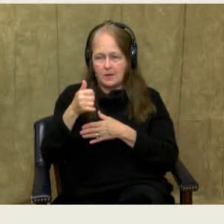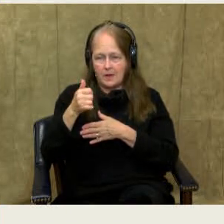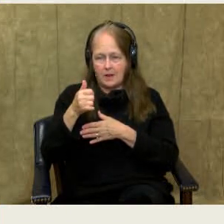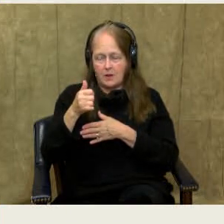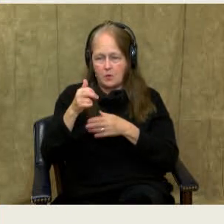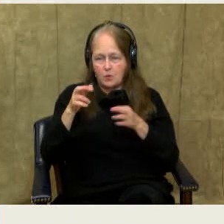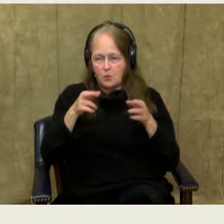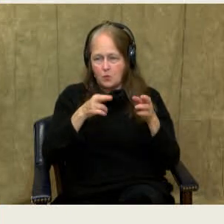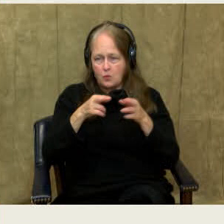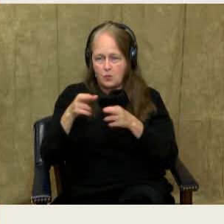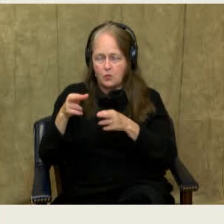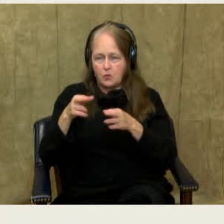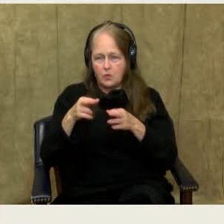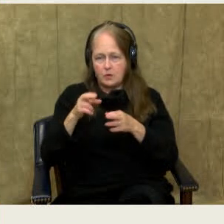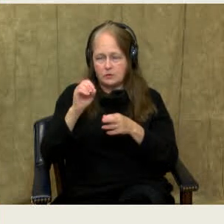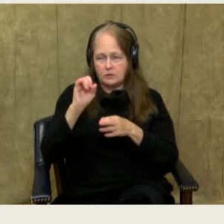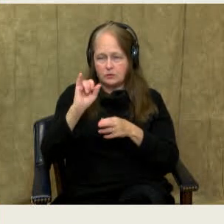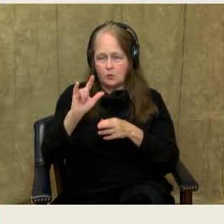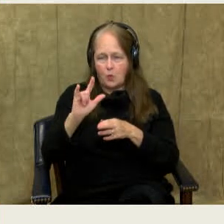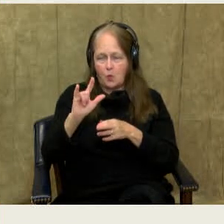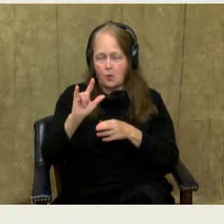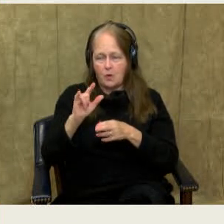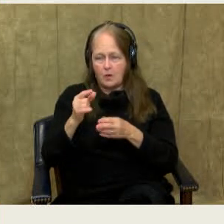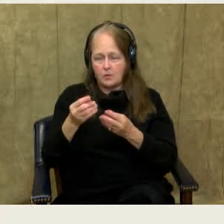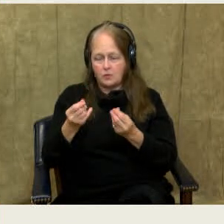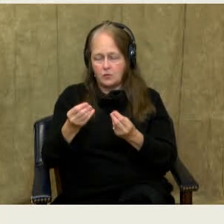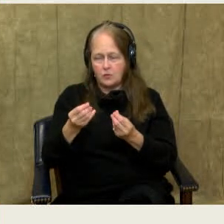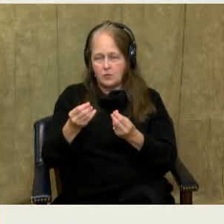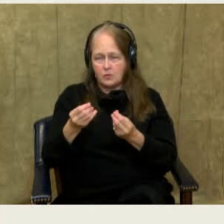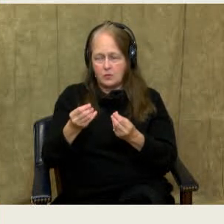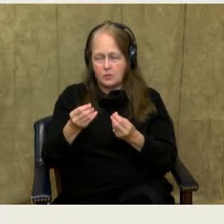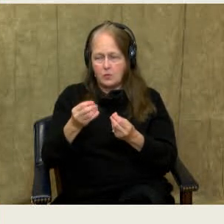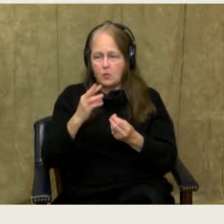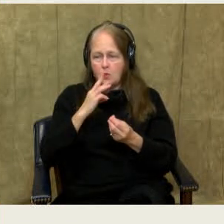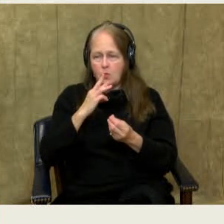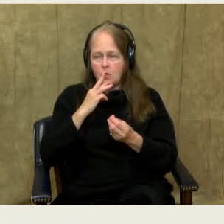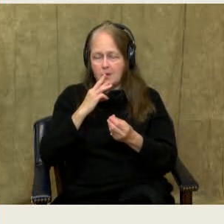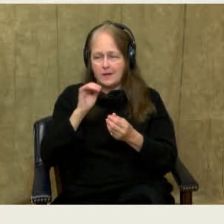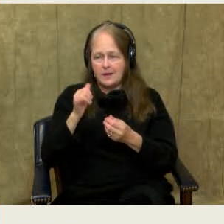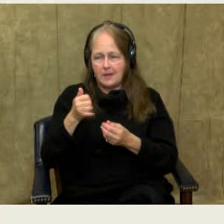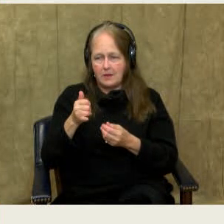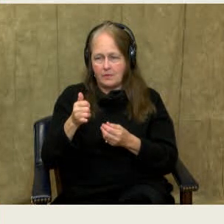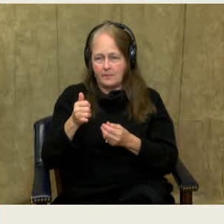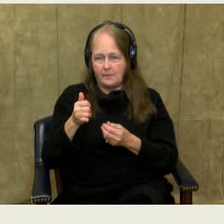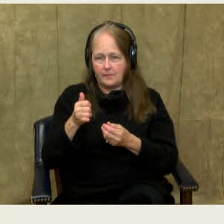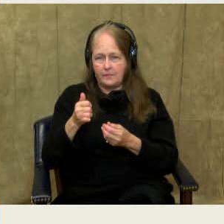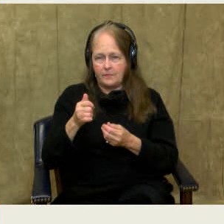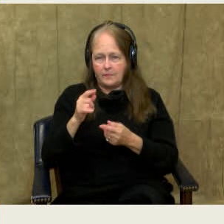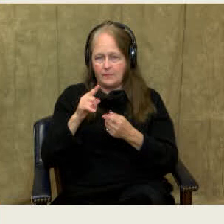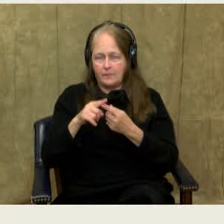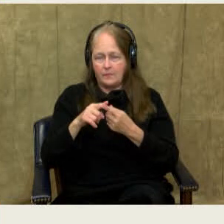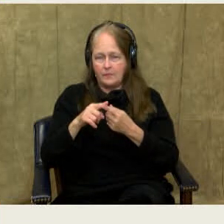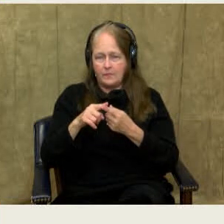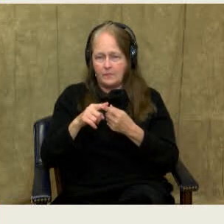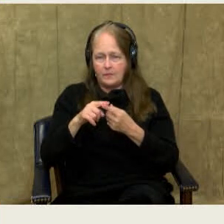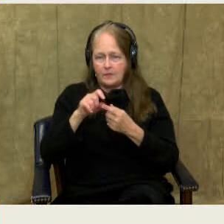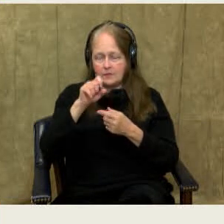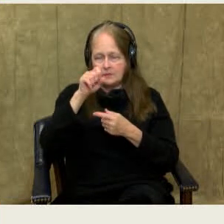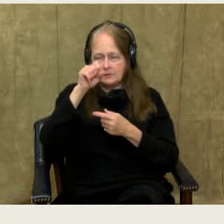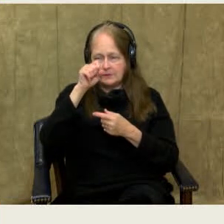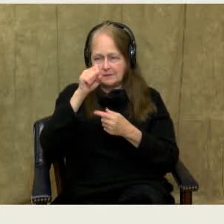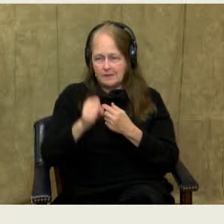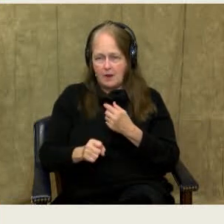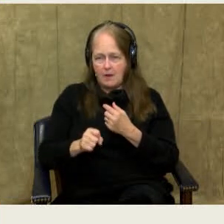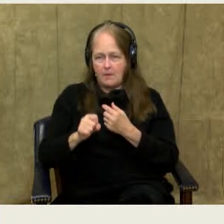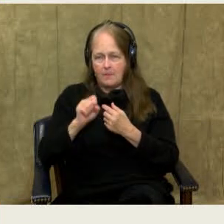from the yellow silt soil that colors the waters there. And also to the south is the